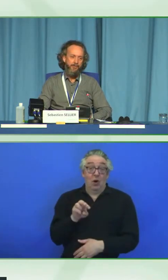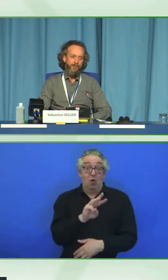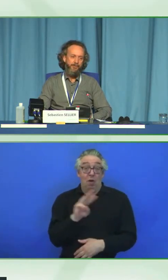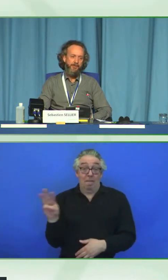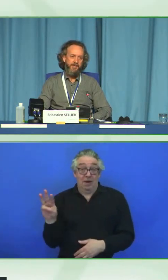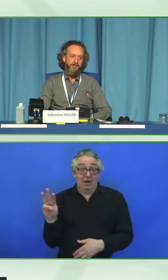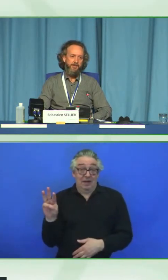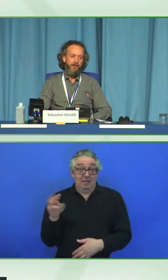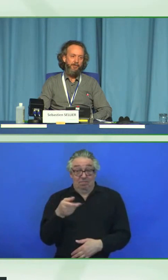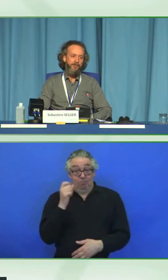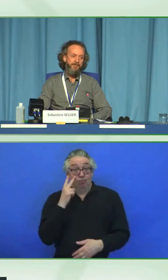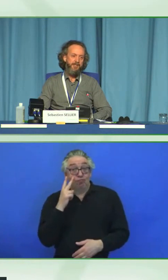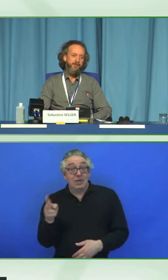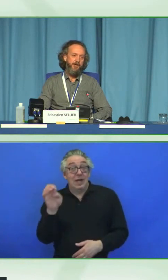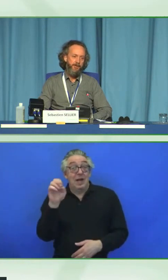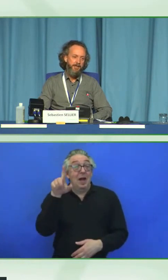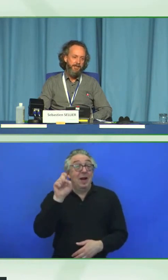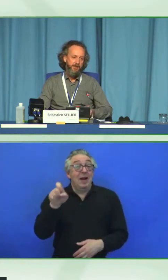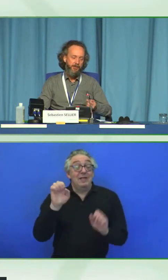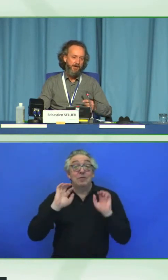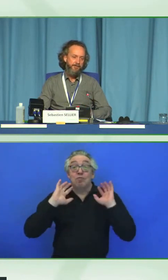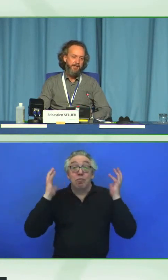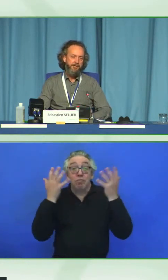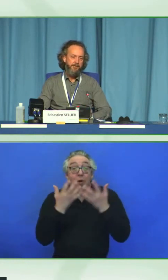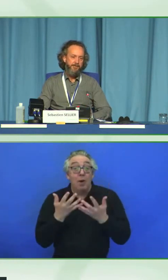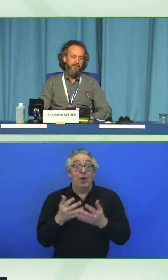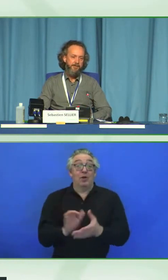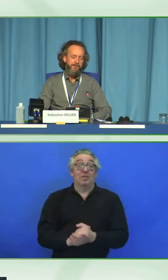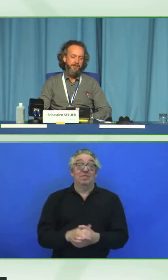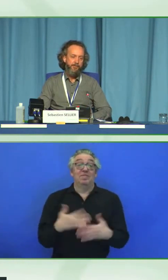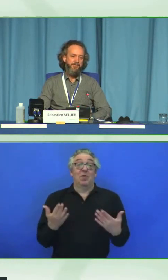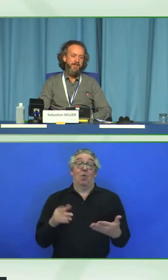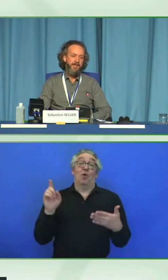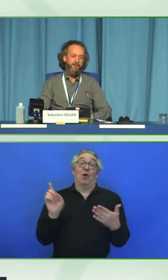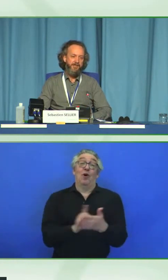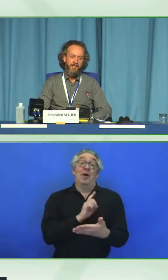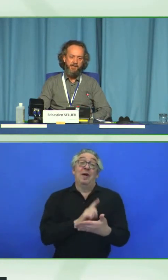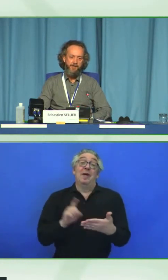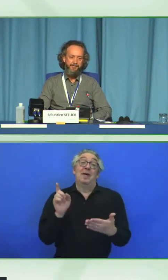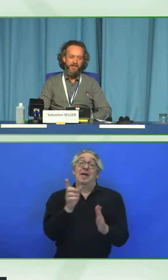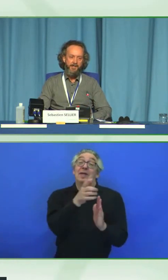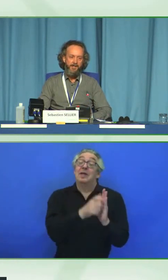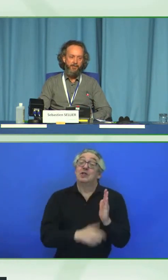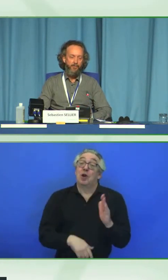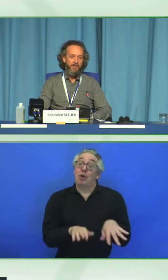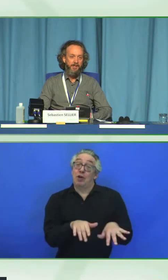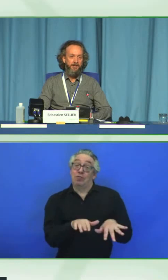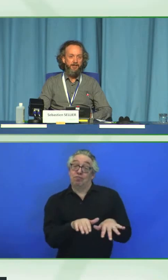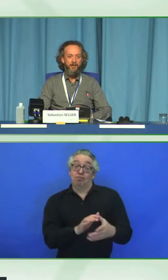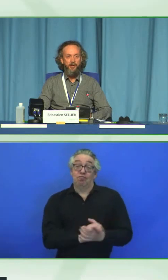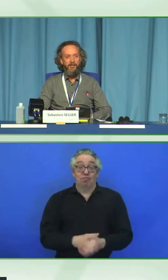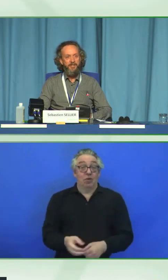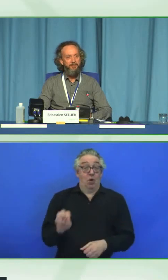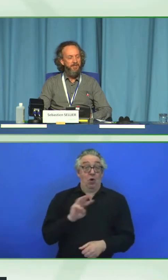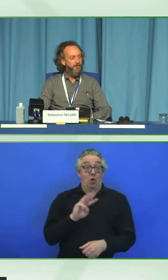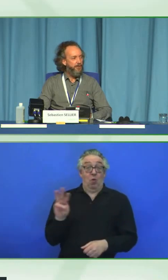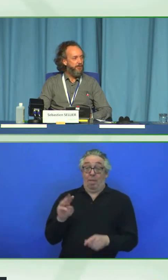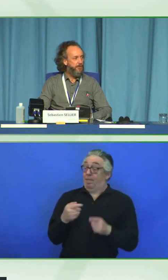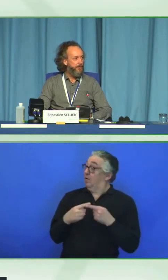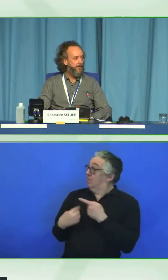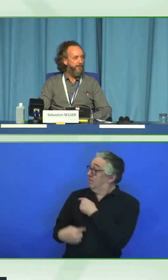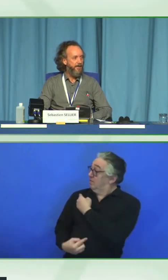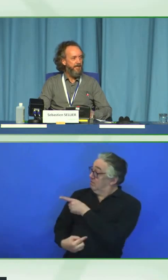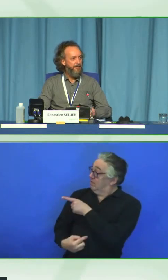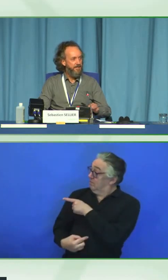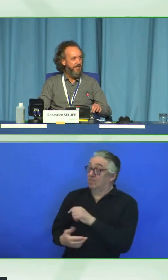and you can get on the dictionary. You have the website address here, and we can keep in